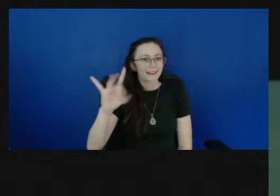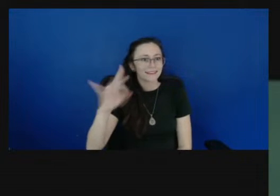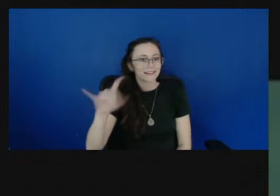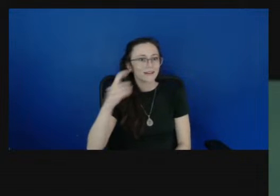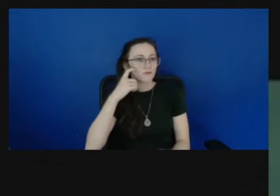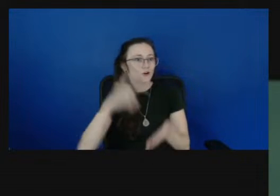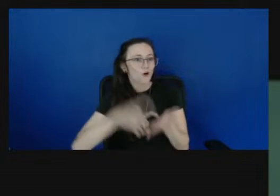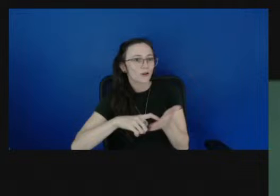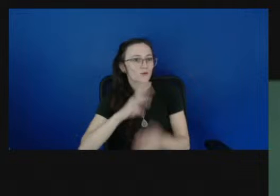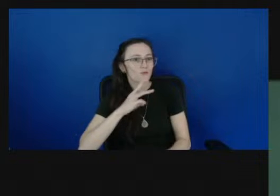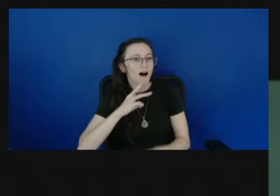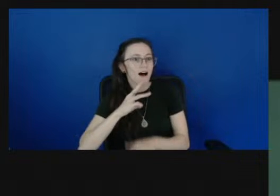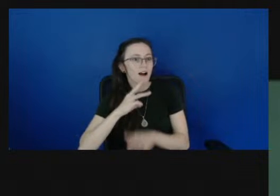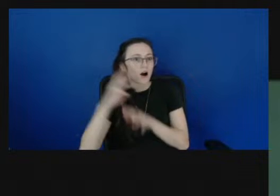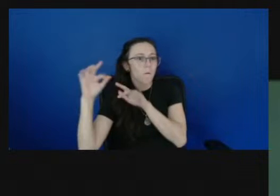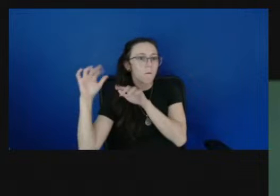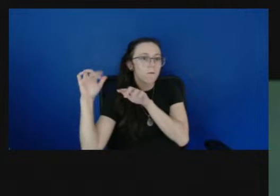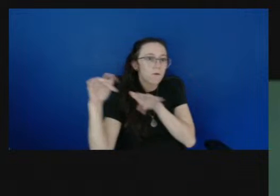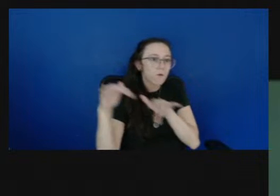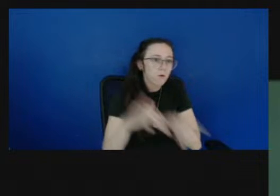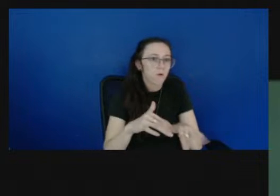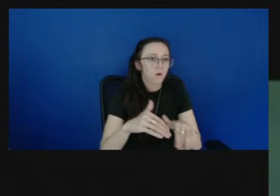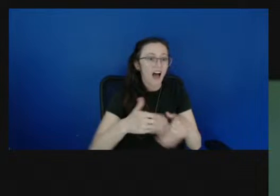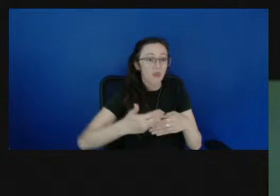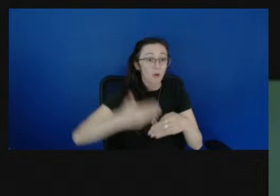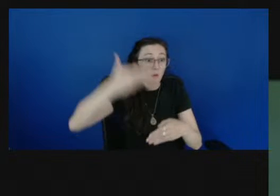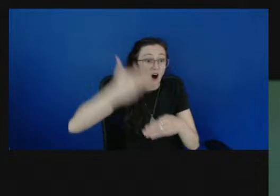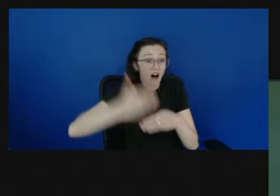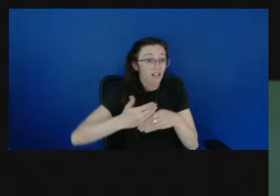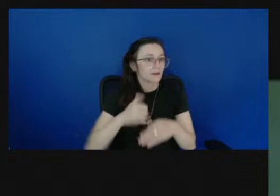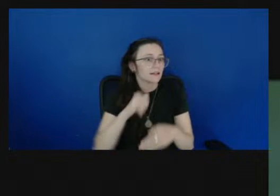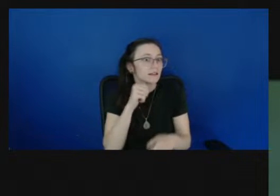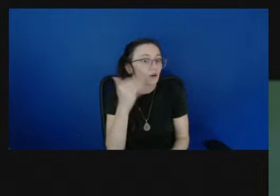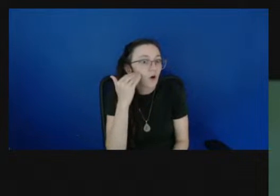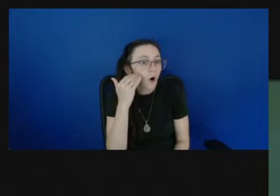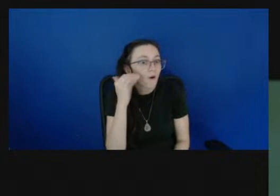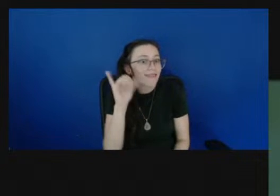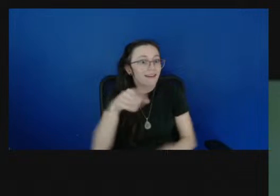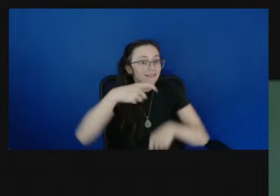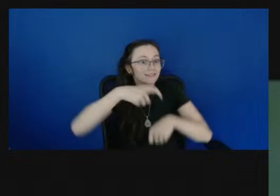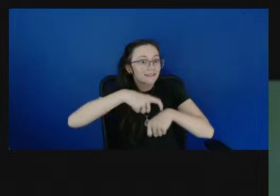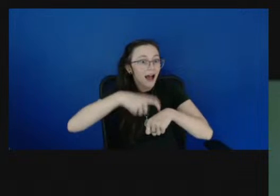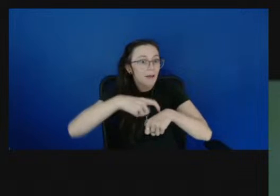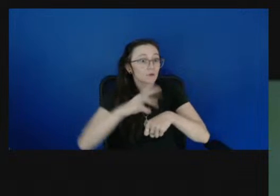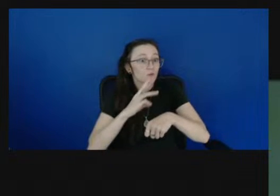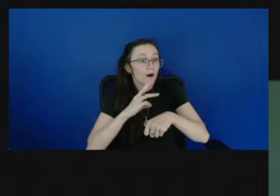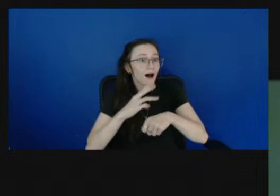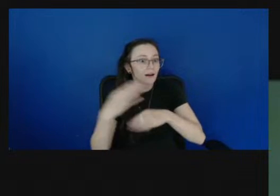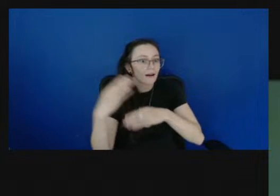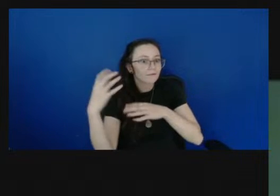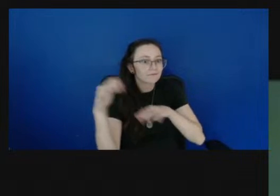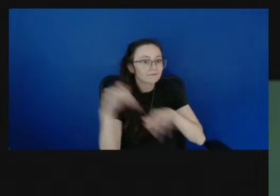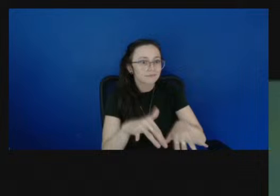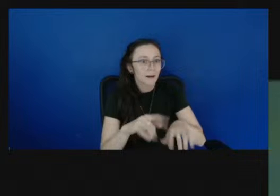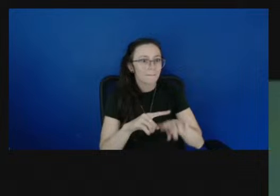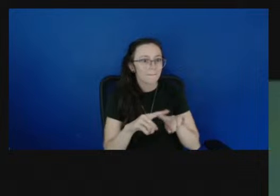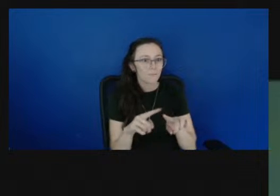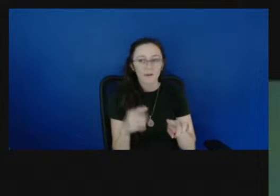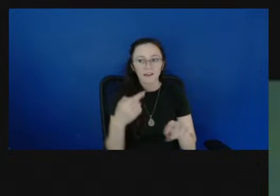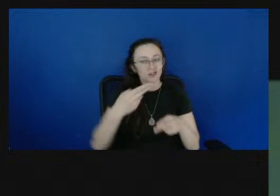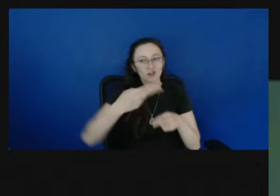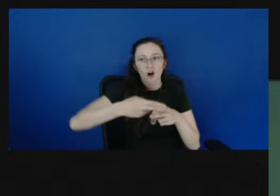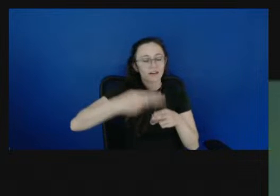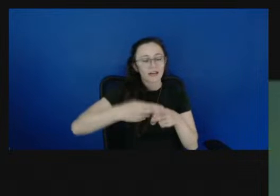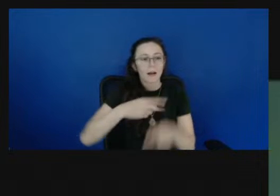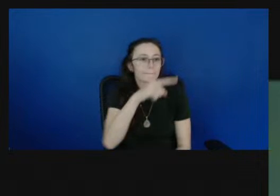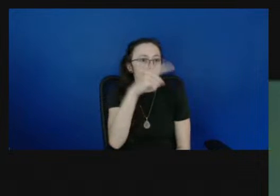the wall of the collapsing crater. We didn't know it was water at the time, so we called it a black streak. But the black streak turned out to be water, as we could